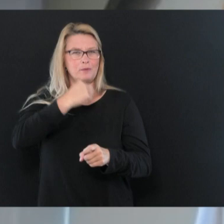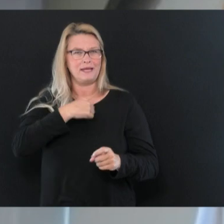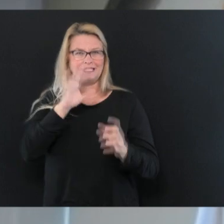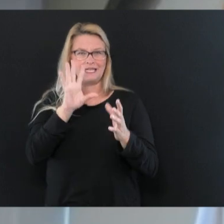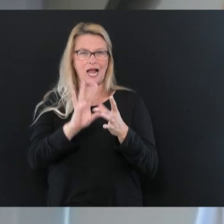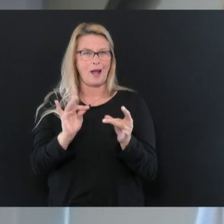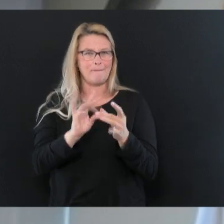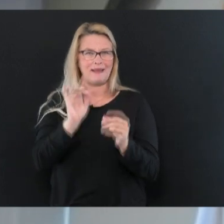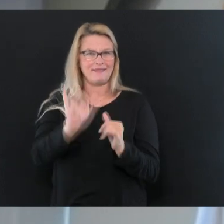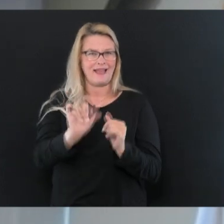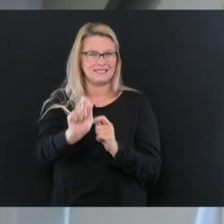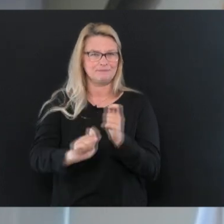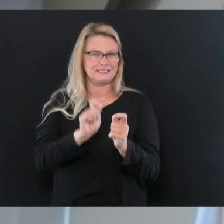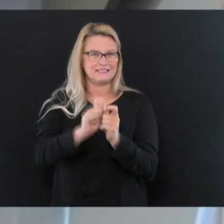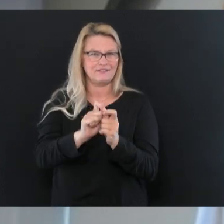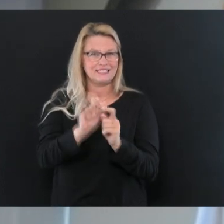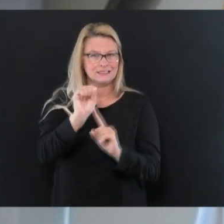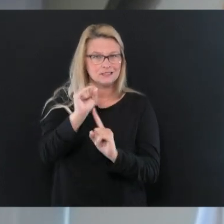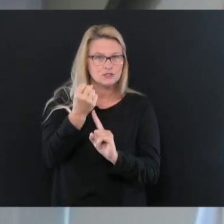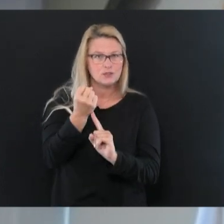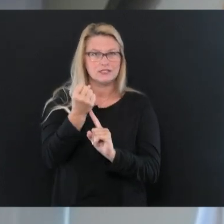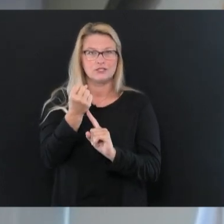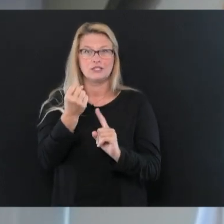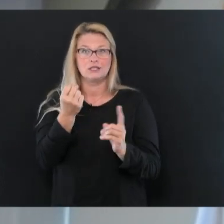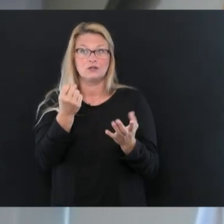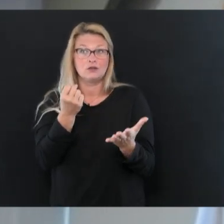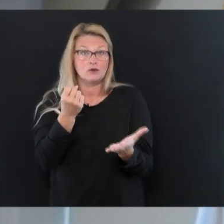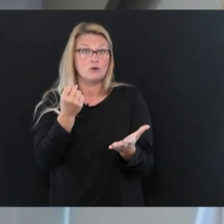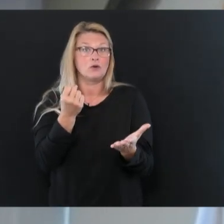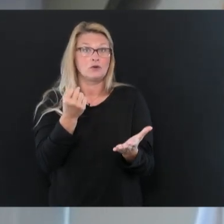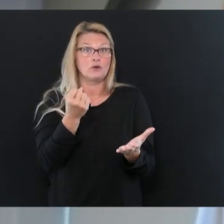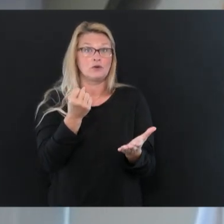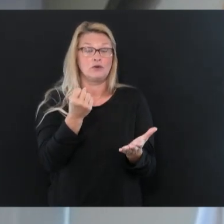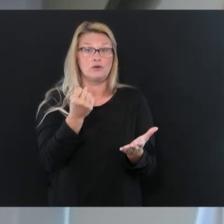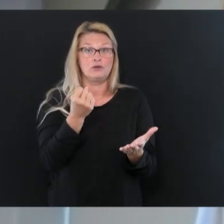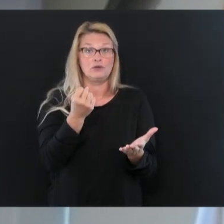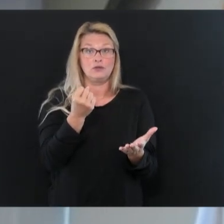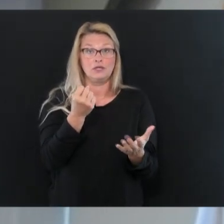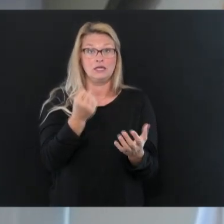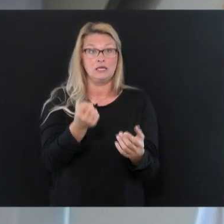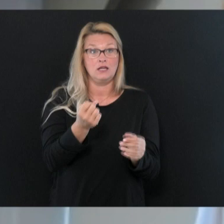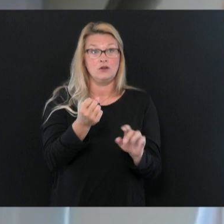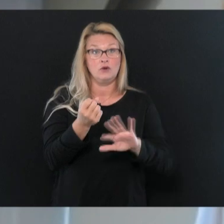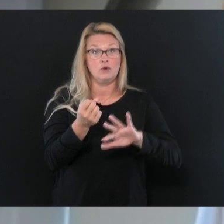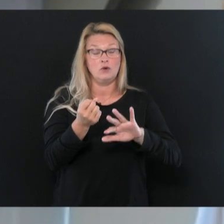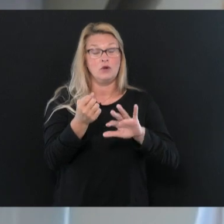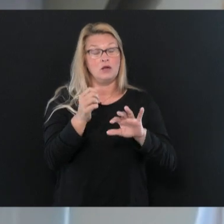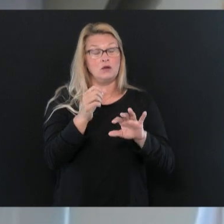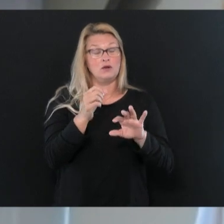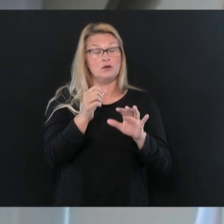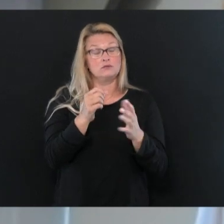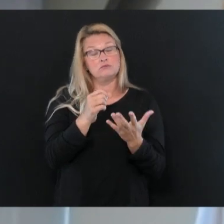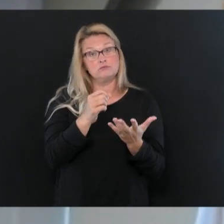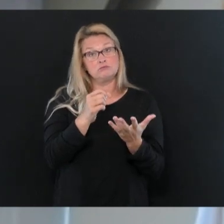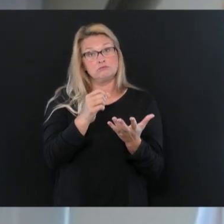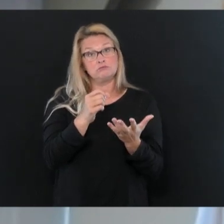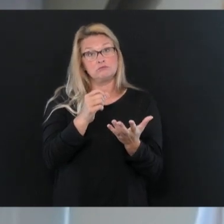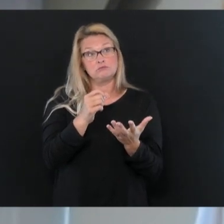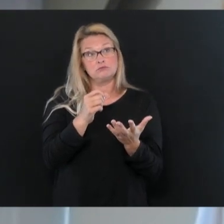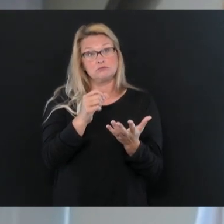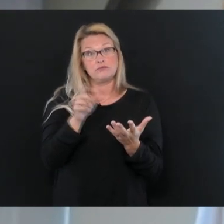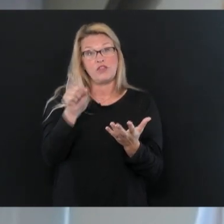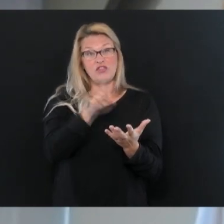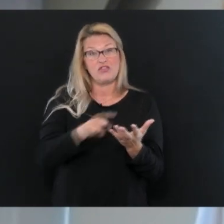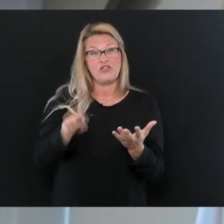that specific one. They also have to ask, besides those 2 additional questions, those are the